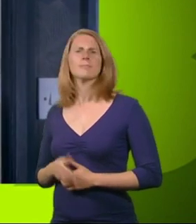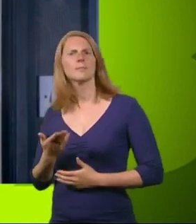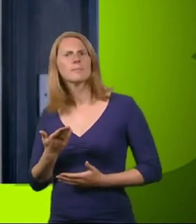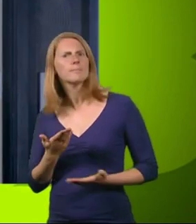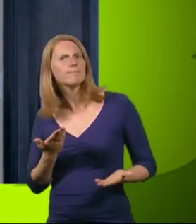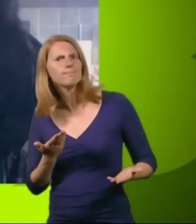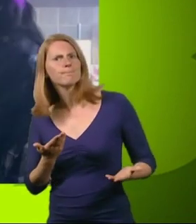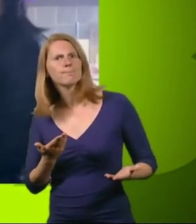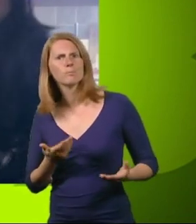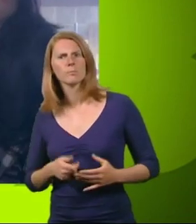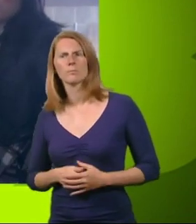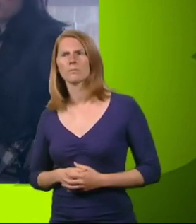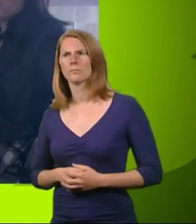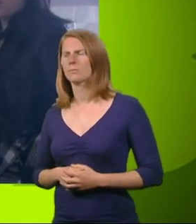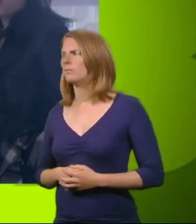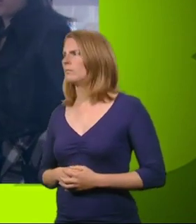Tracy!